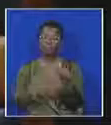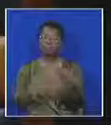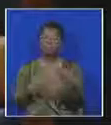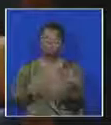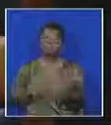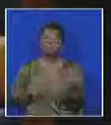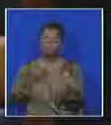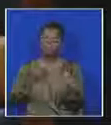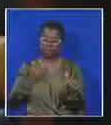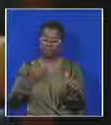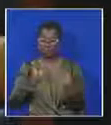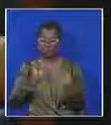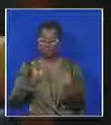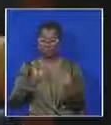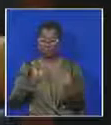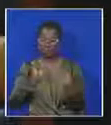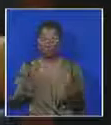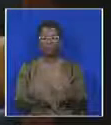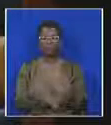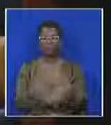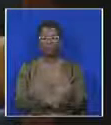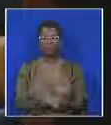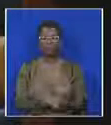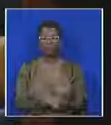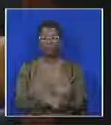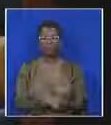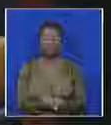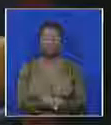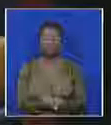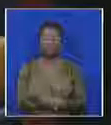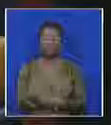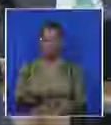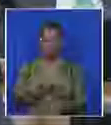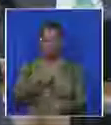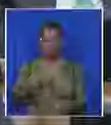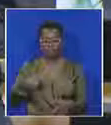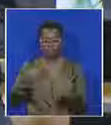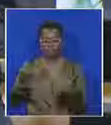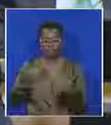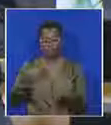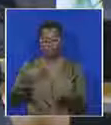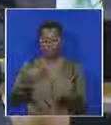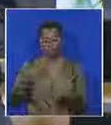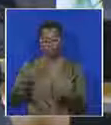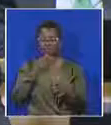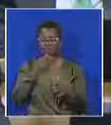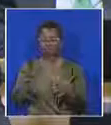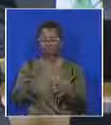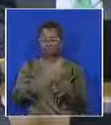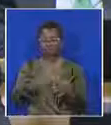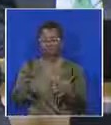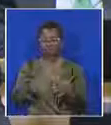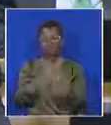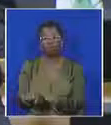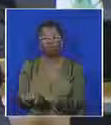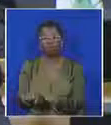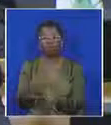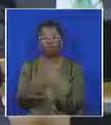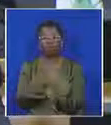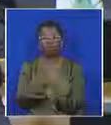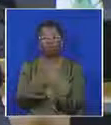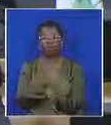indeed withdraw? Madam Speaker, I'm quite happy to withdraw and would like to say to